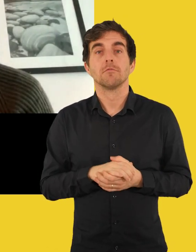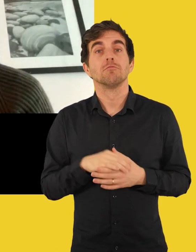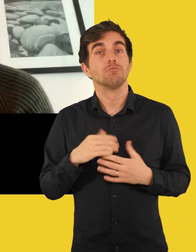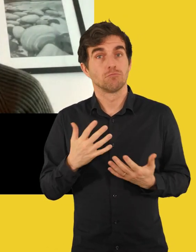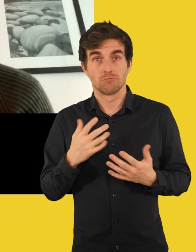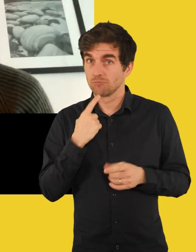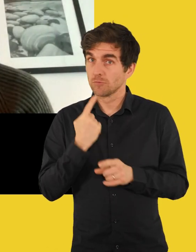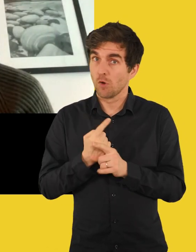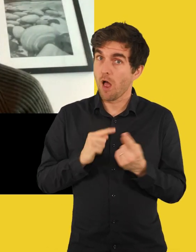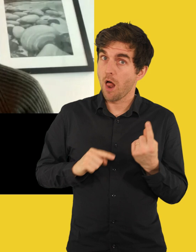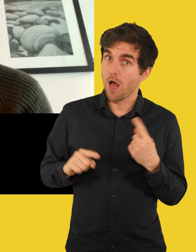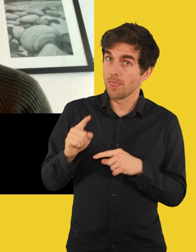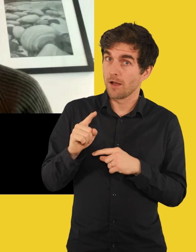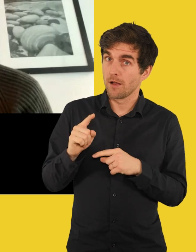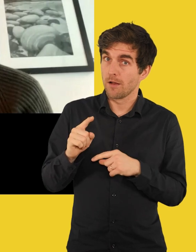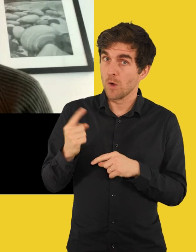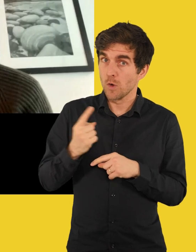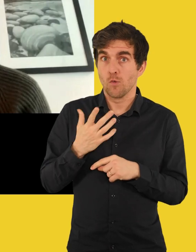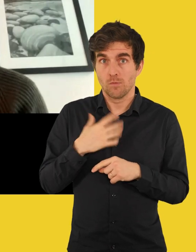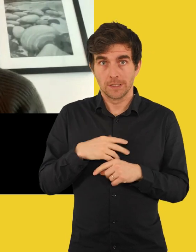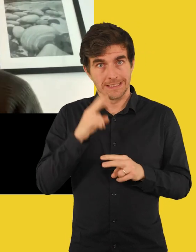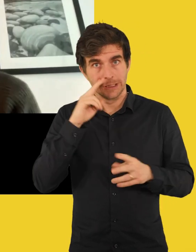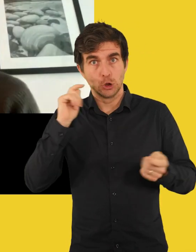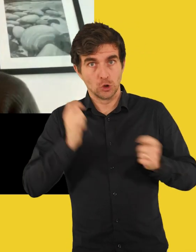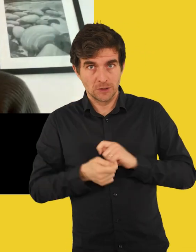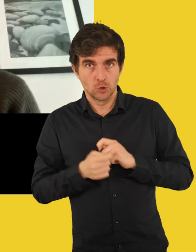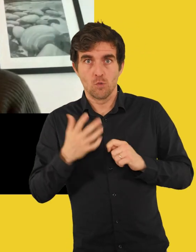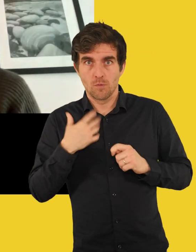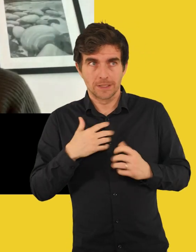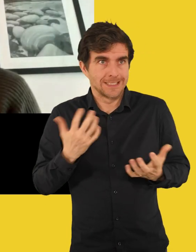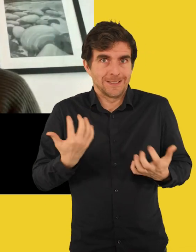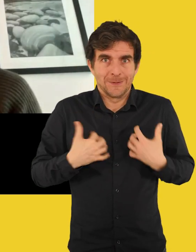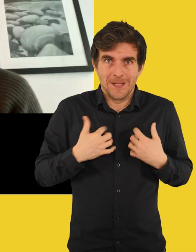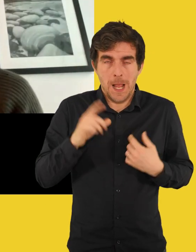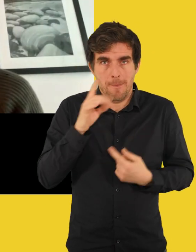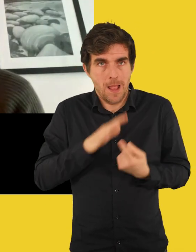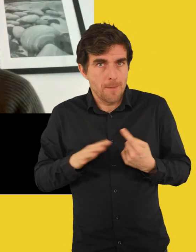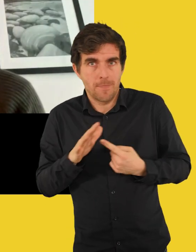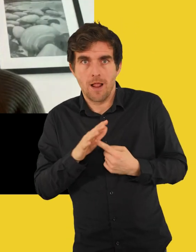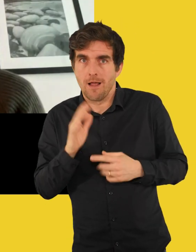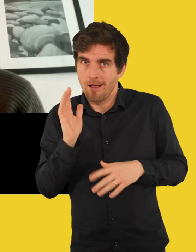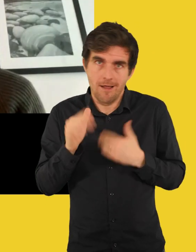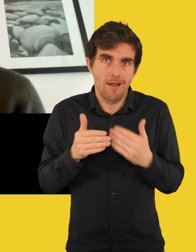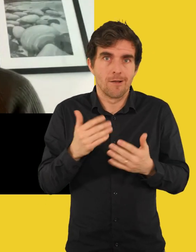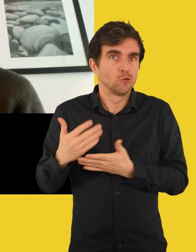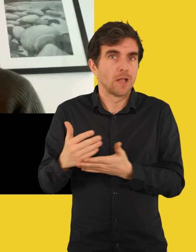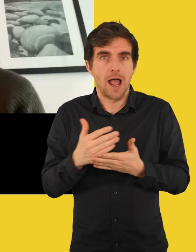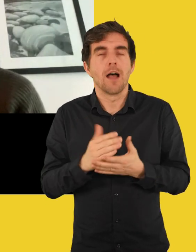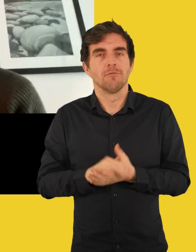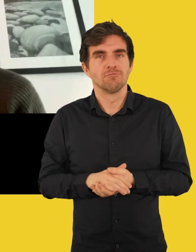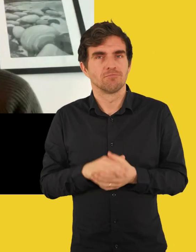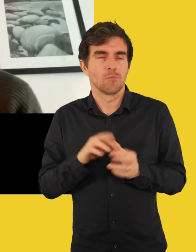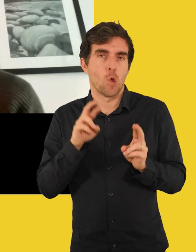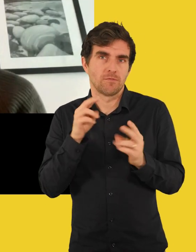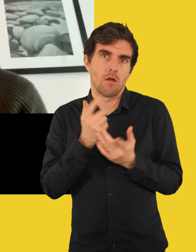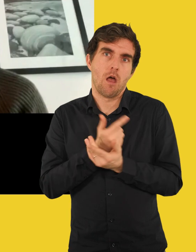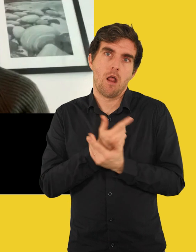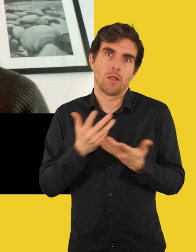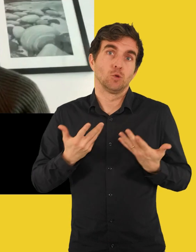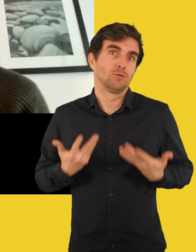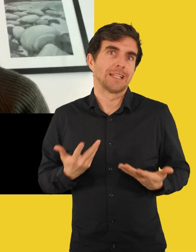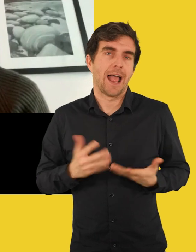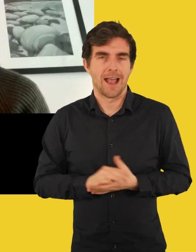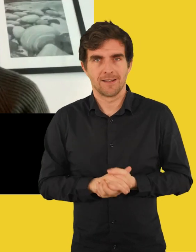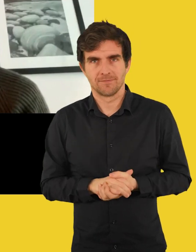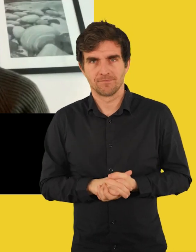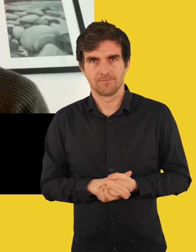Kadsa says, talking to others who want to see this change and seeing the excitement of people and places who've gotten started. And hopefully there's lots of